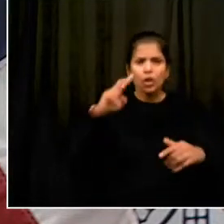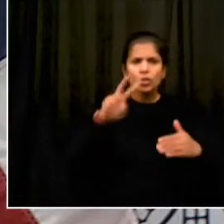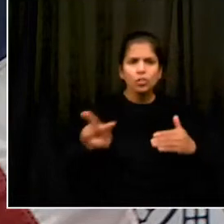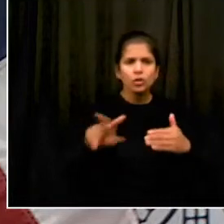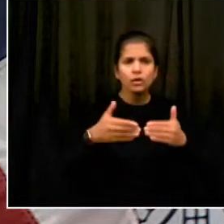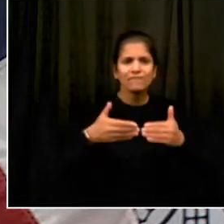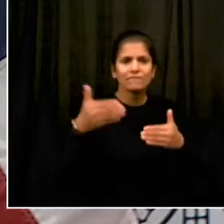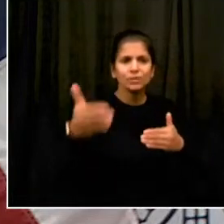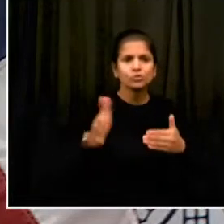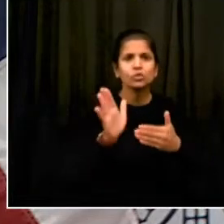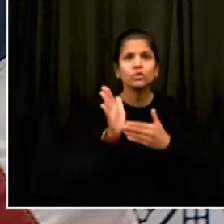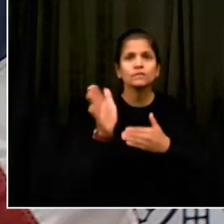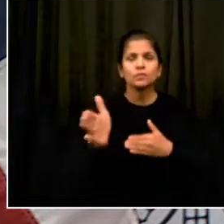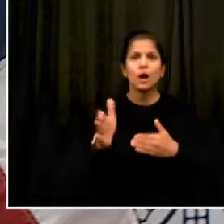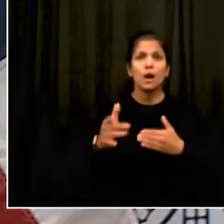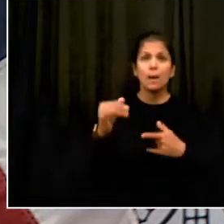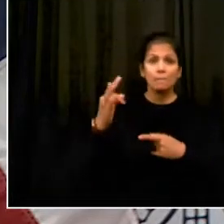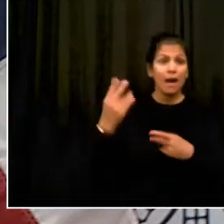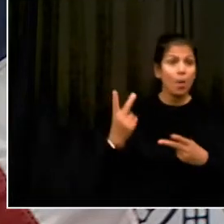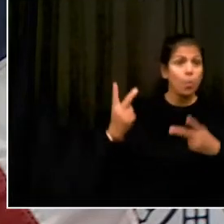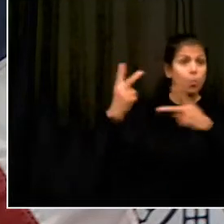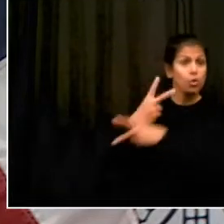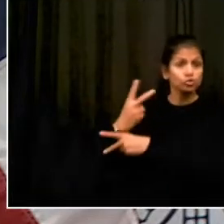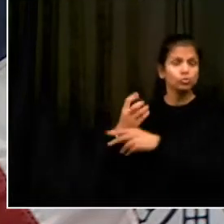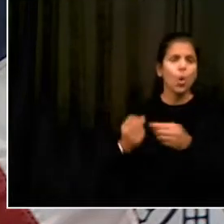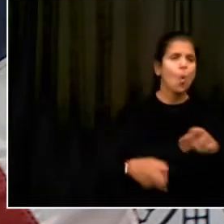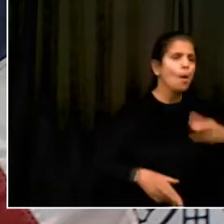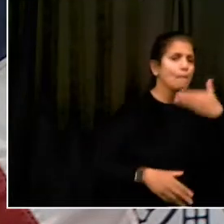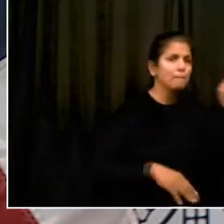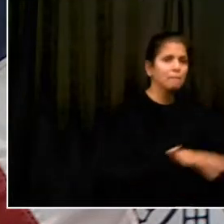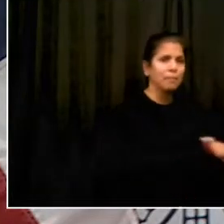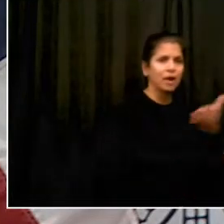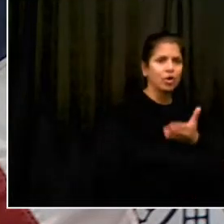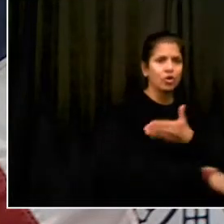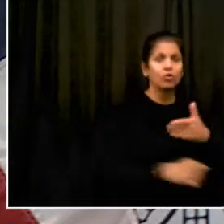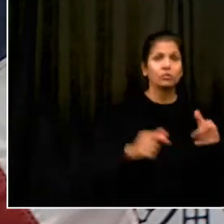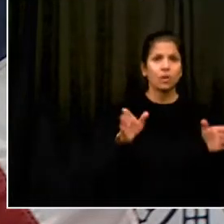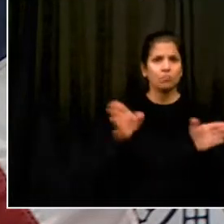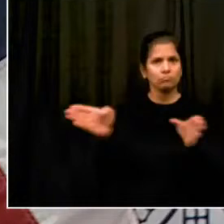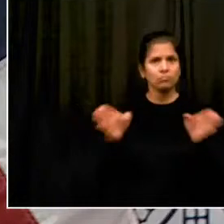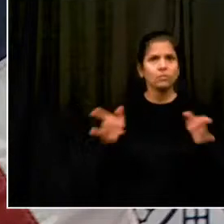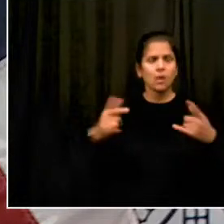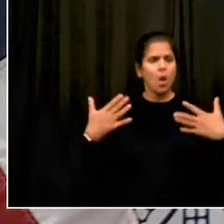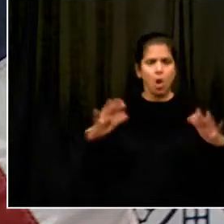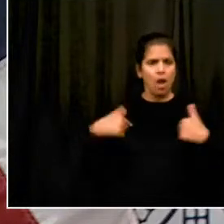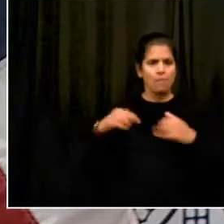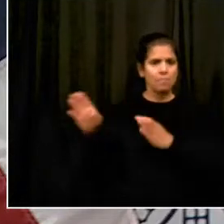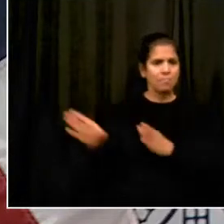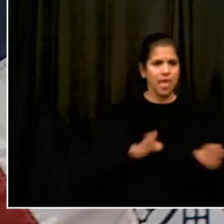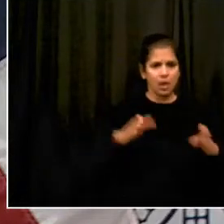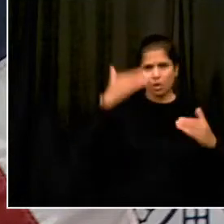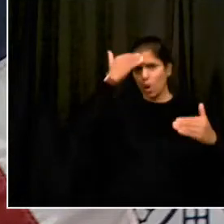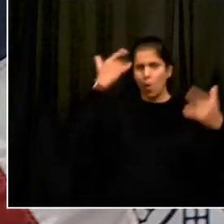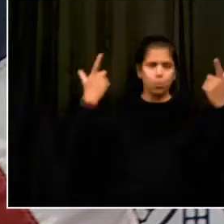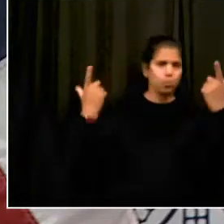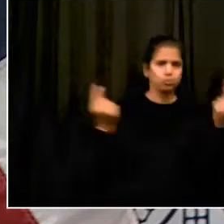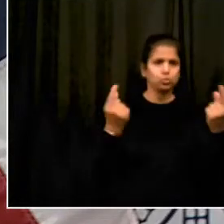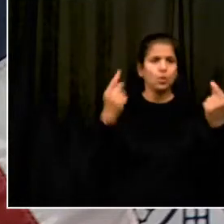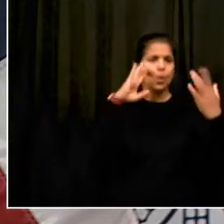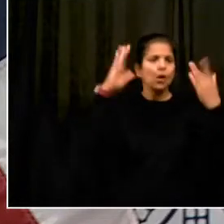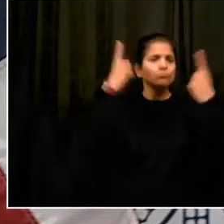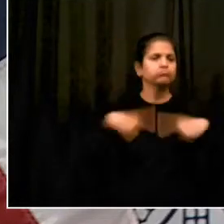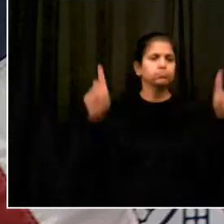we didn't know back in the summer. We know what works through actual experience. And we know that if you put a